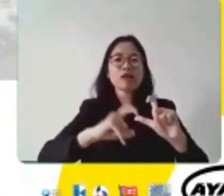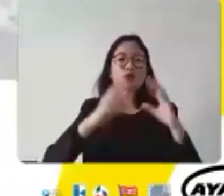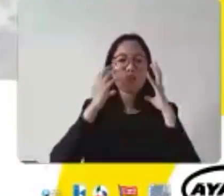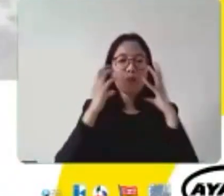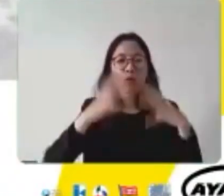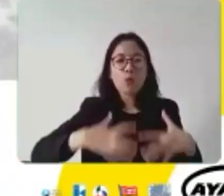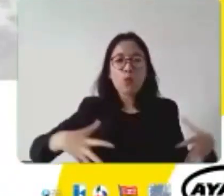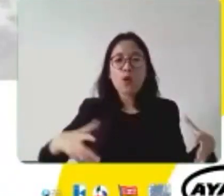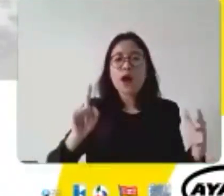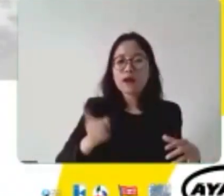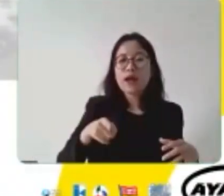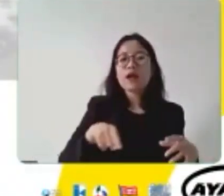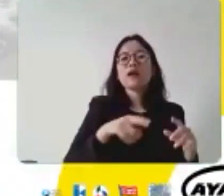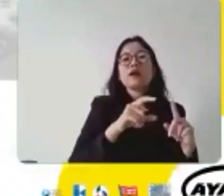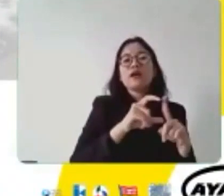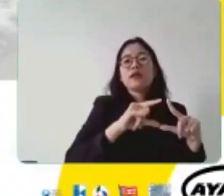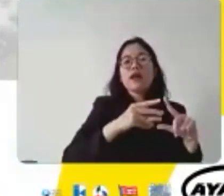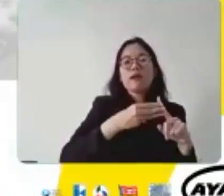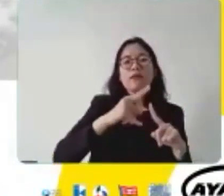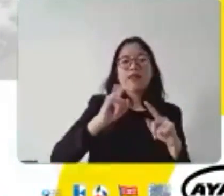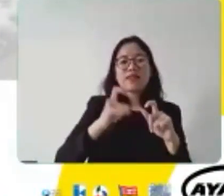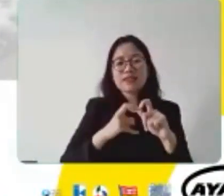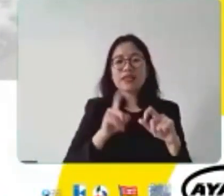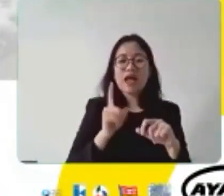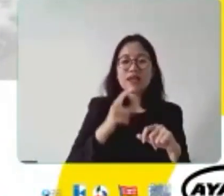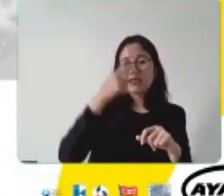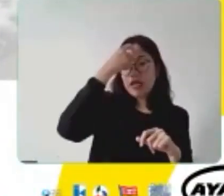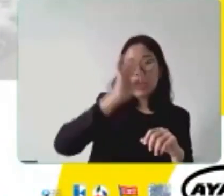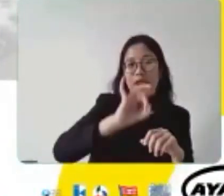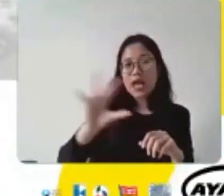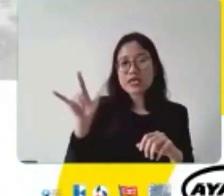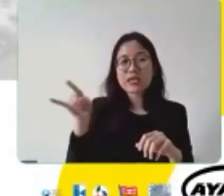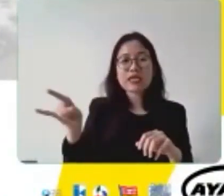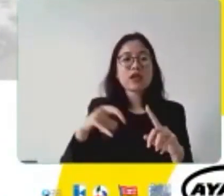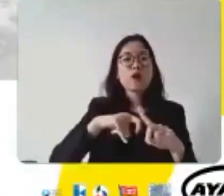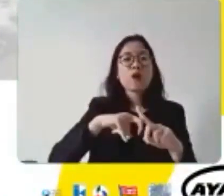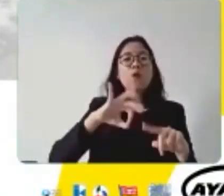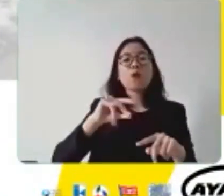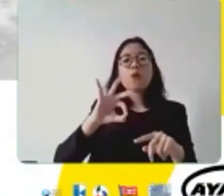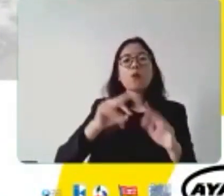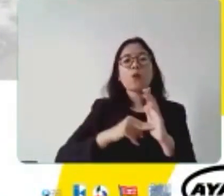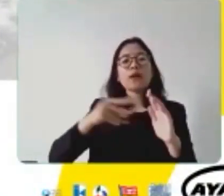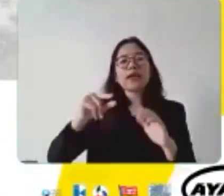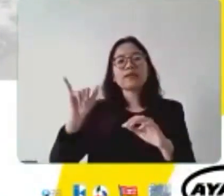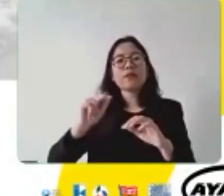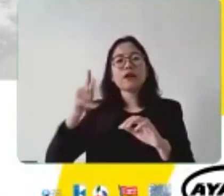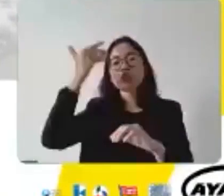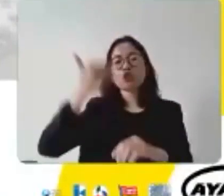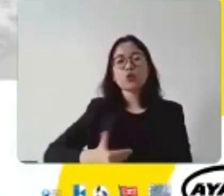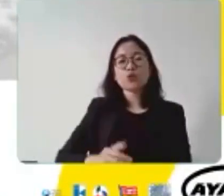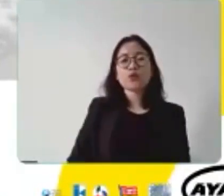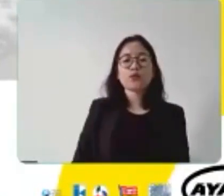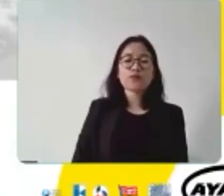stroke. So what we're saying here is any kind of insults or stress or exposure